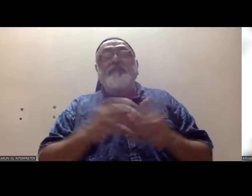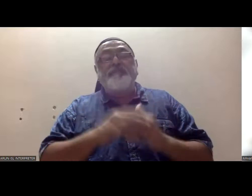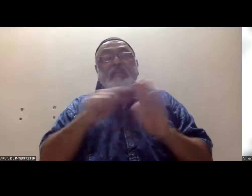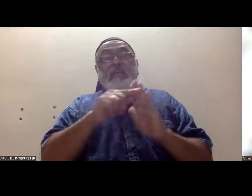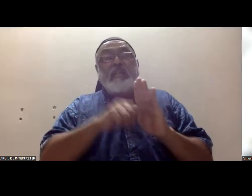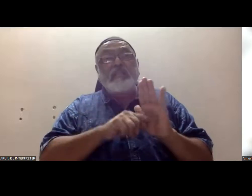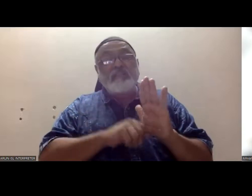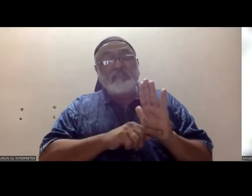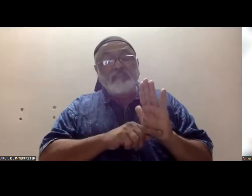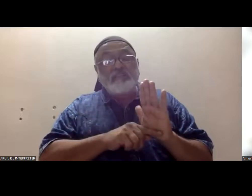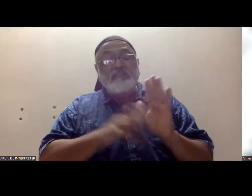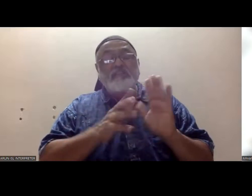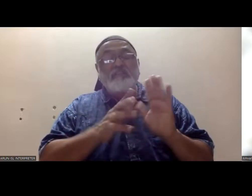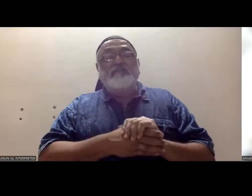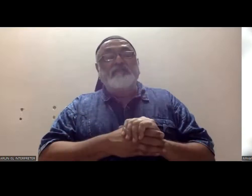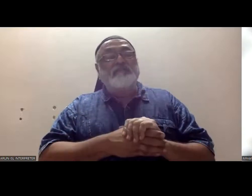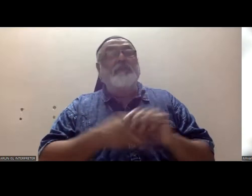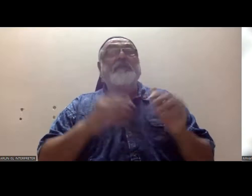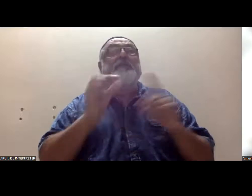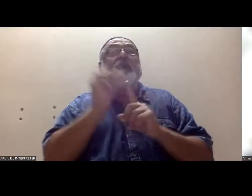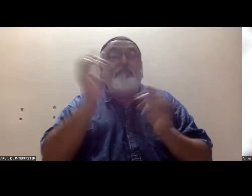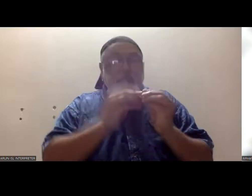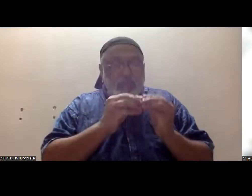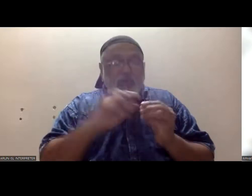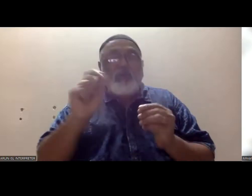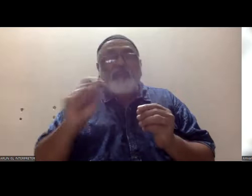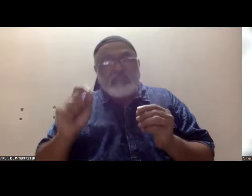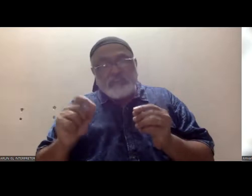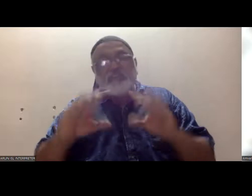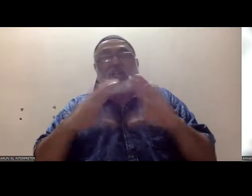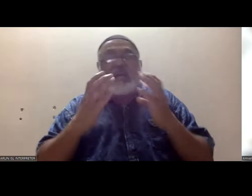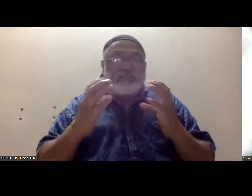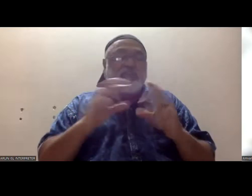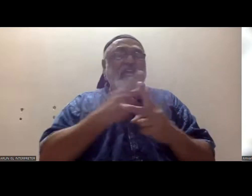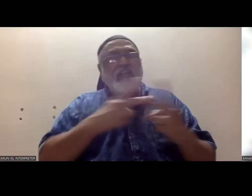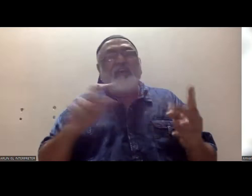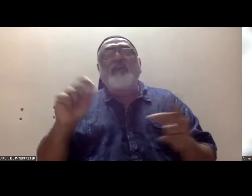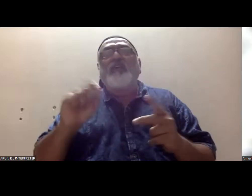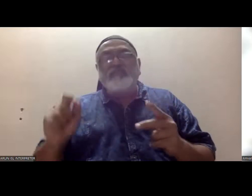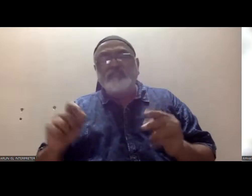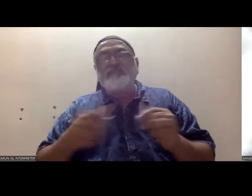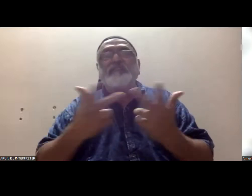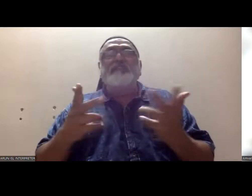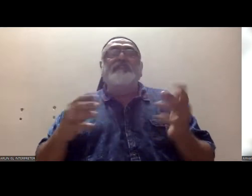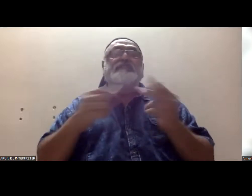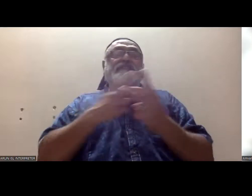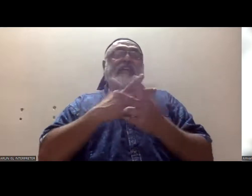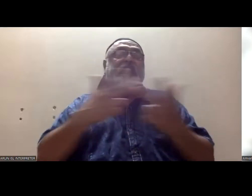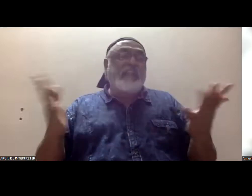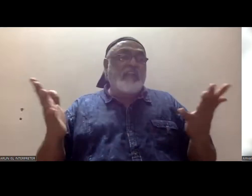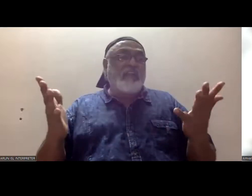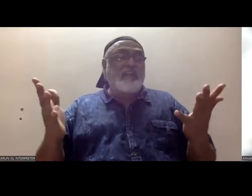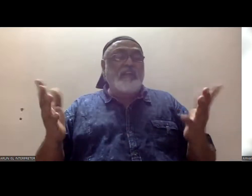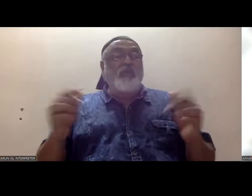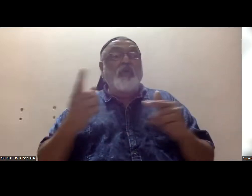or a, what you call office building. So basically what we're looking at here is just a core ingredients. What is accessible